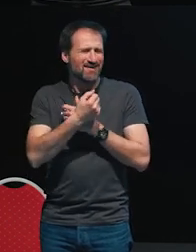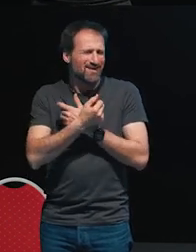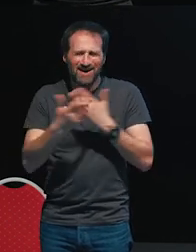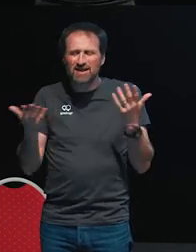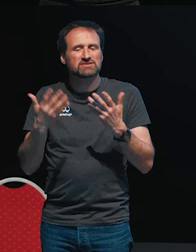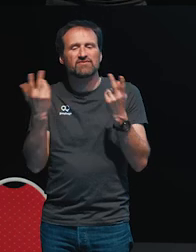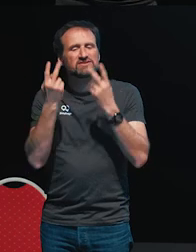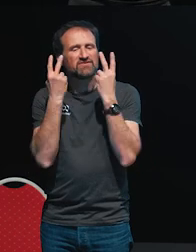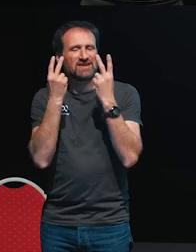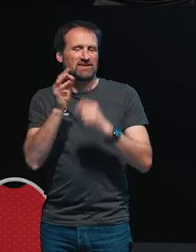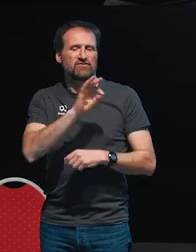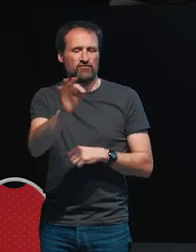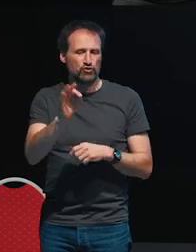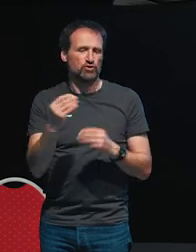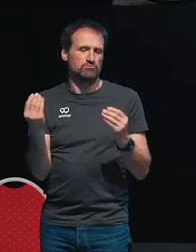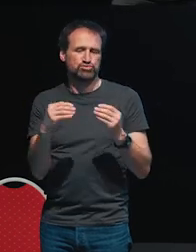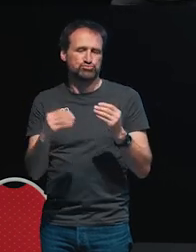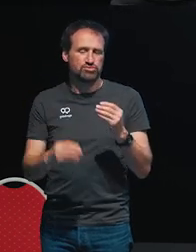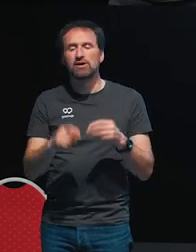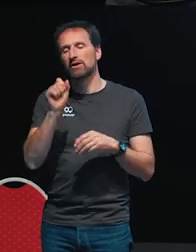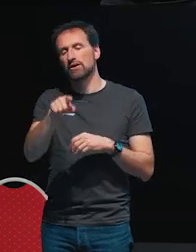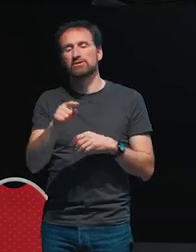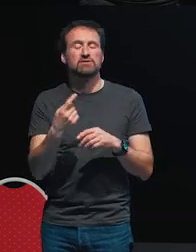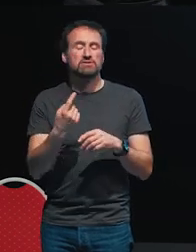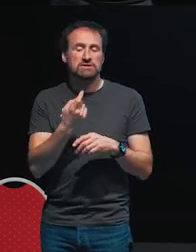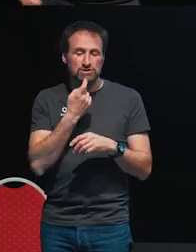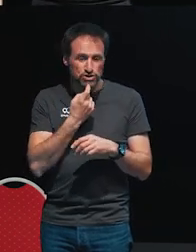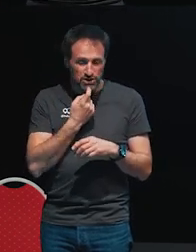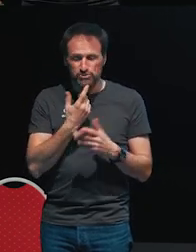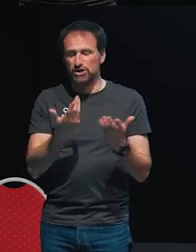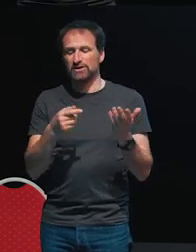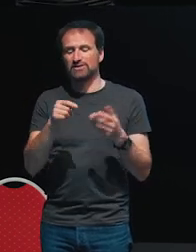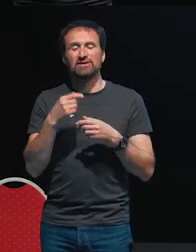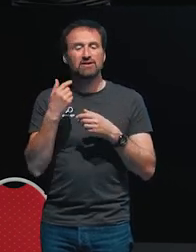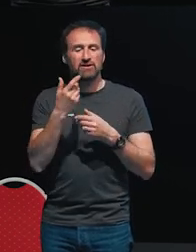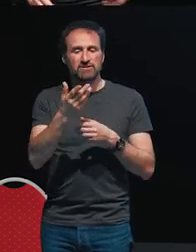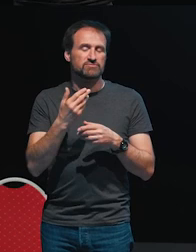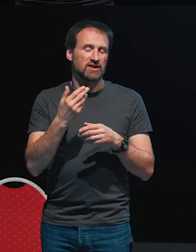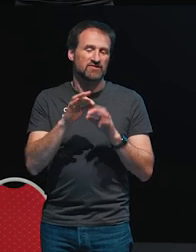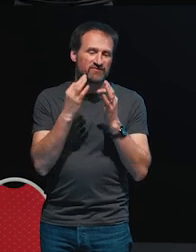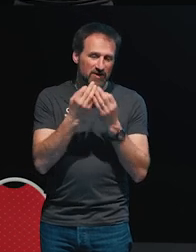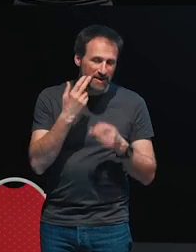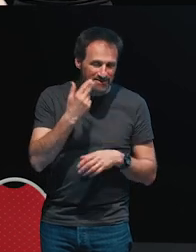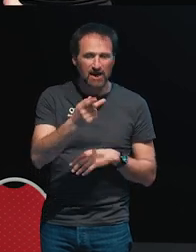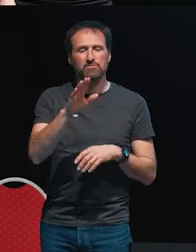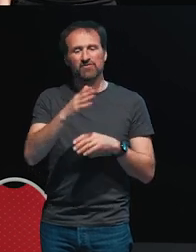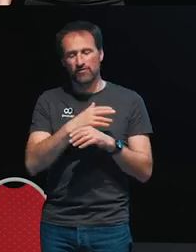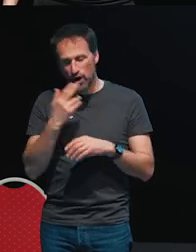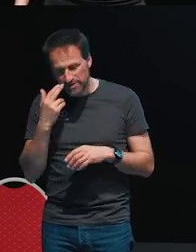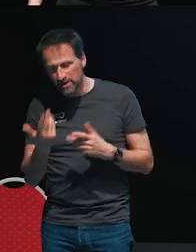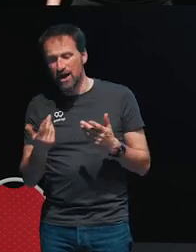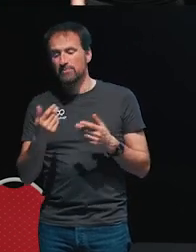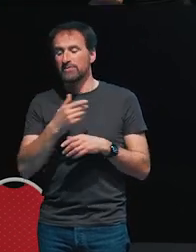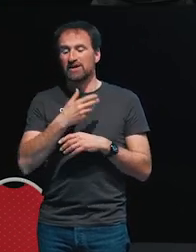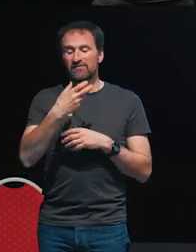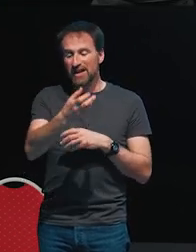of importance to you. This can contain your subject, your given name, your family name, when it was issued, when it will expire. And this is something